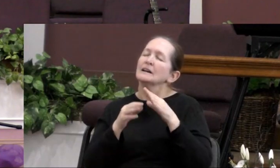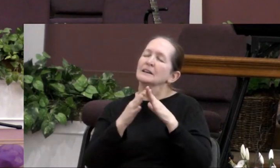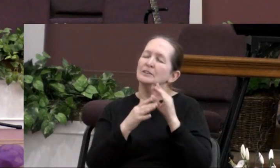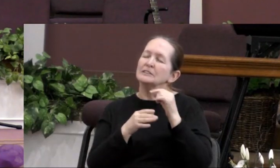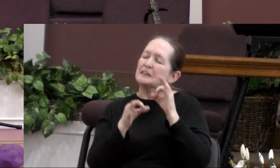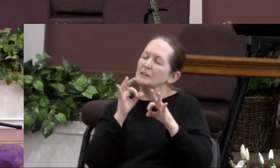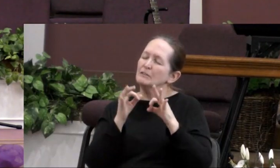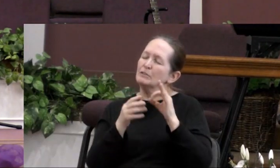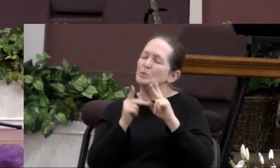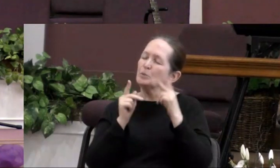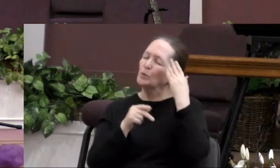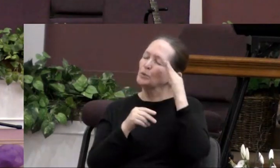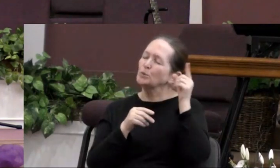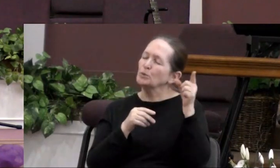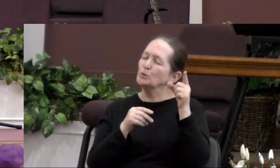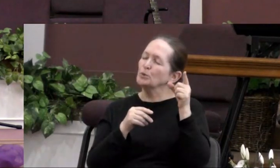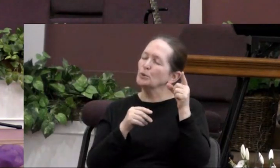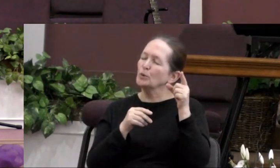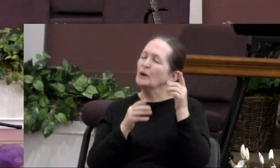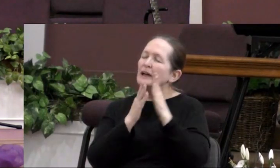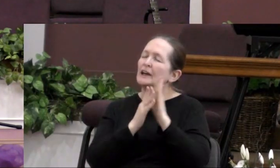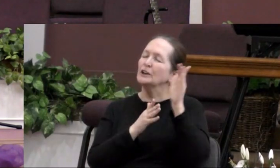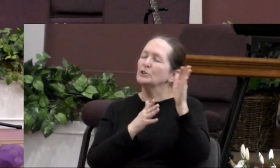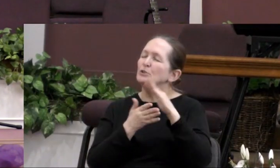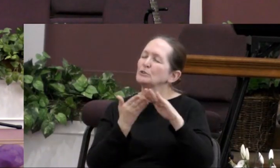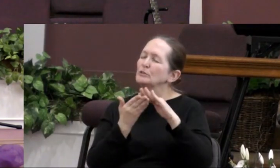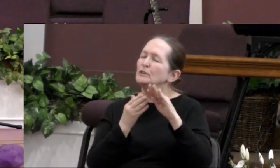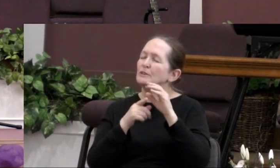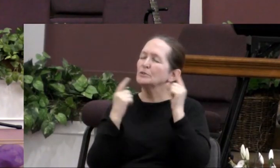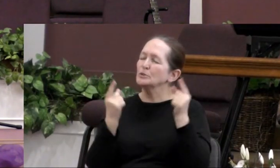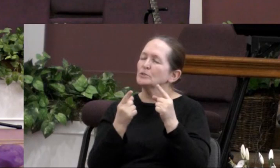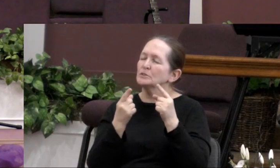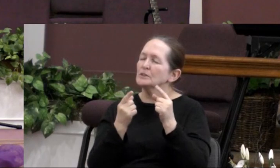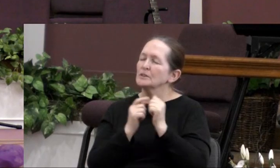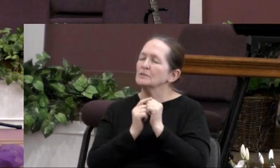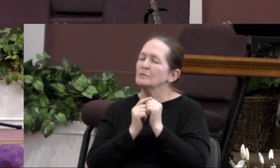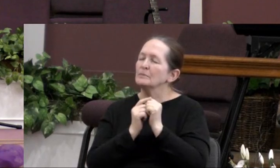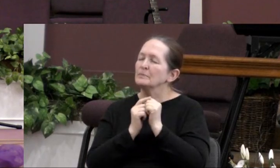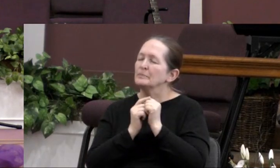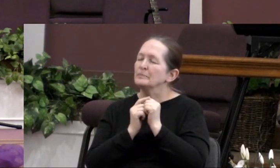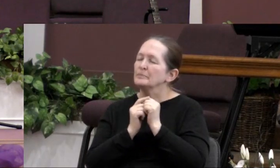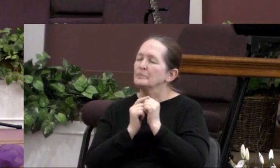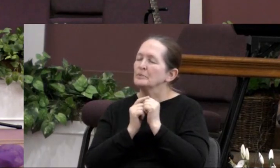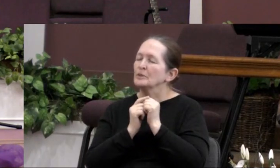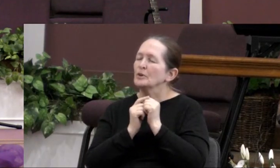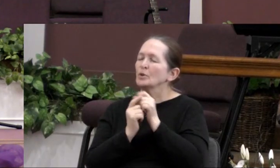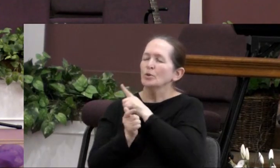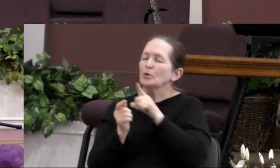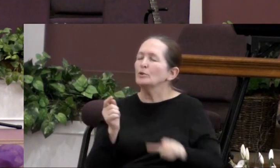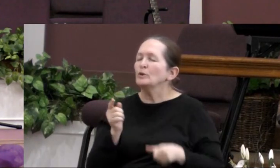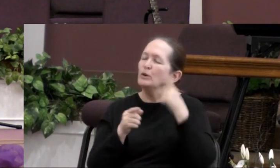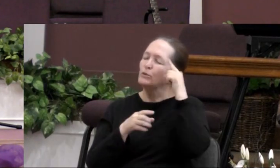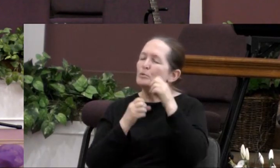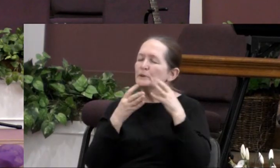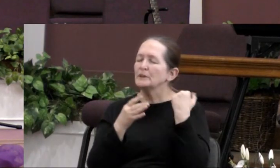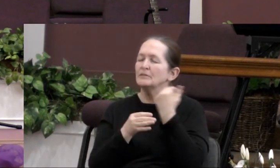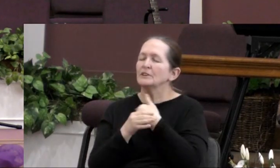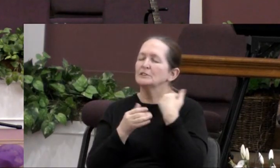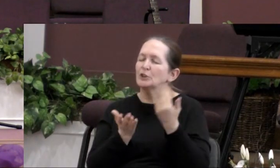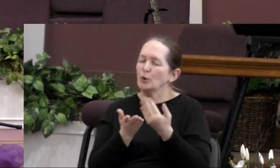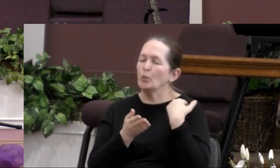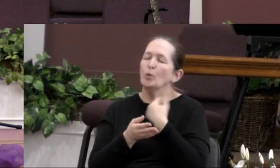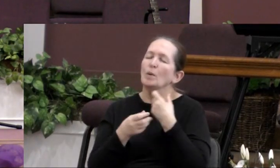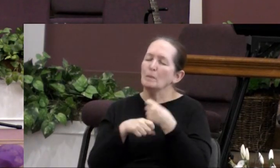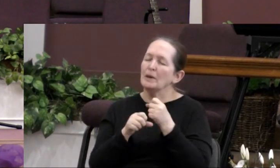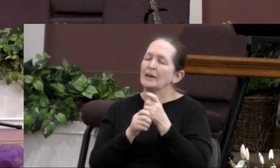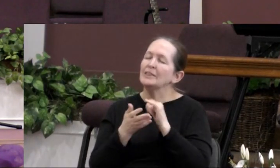their sin, to come into their life and be their Lord and Savior this morning. Lord, for many of us here, we have made that